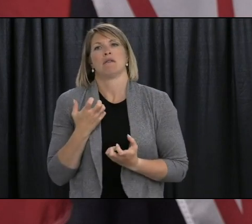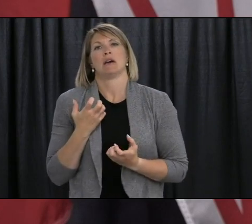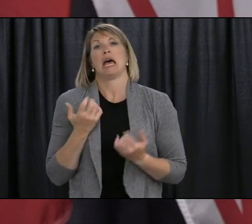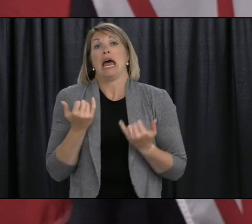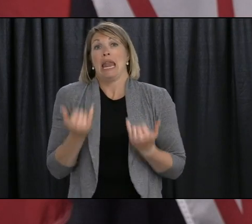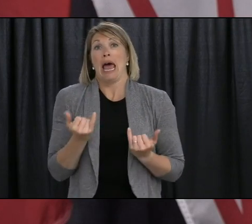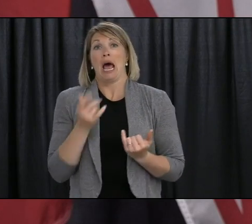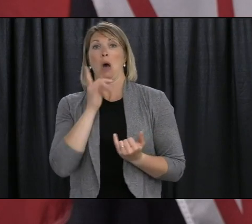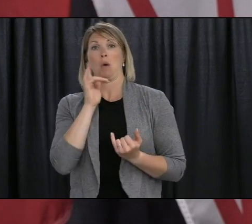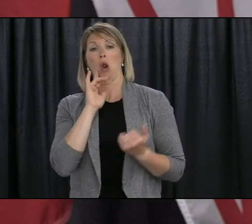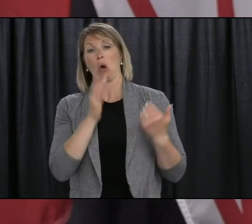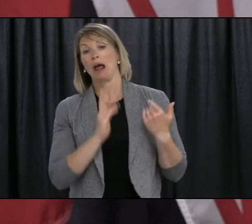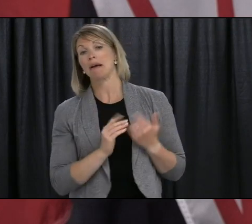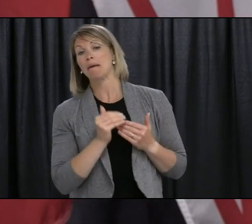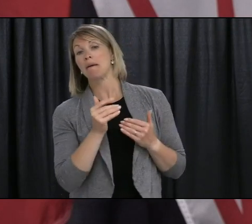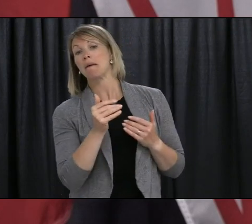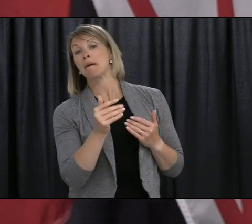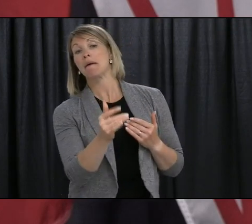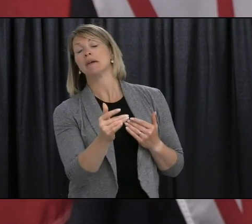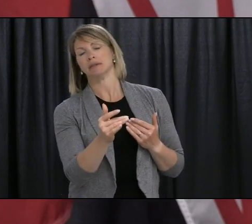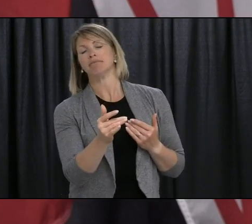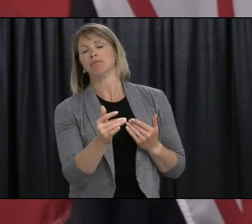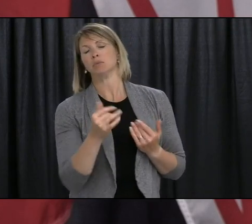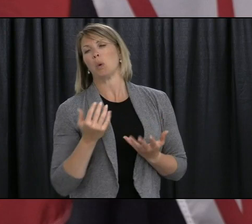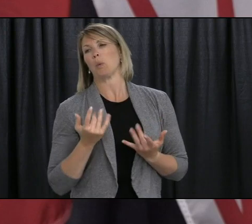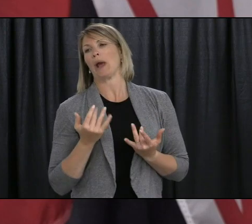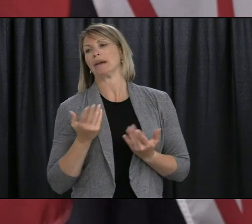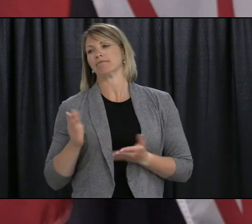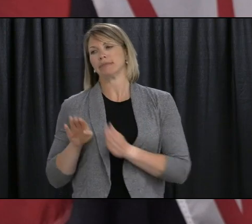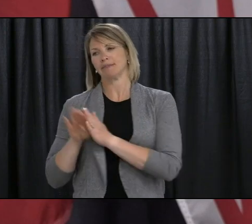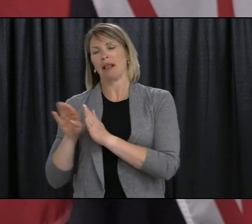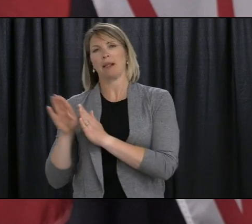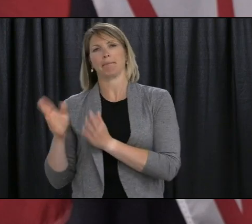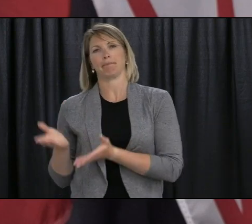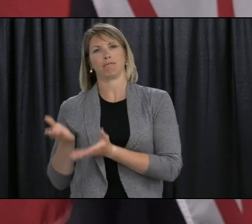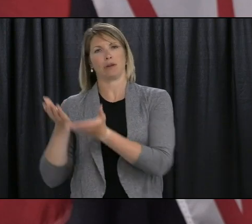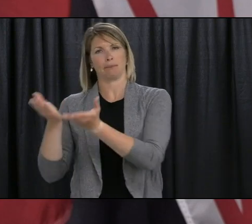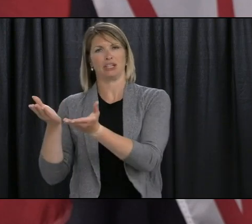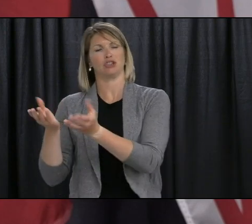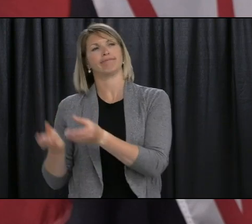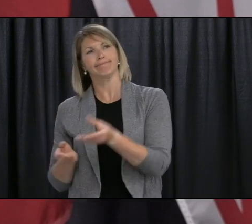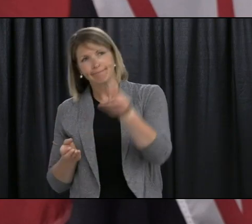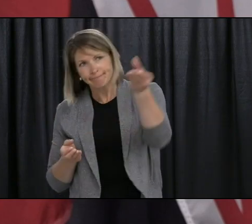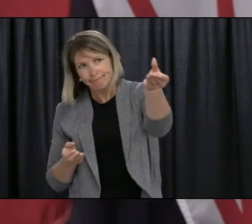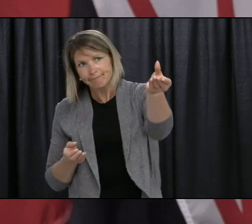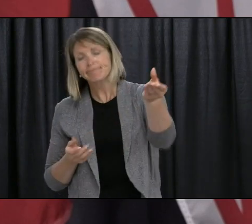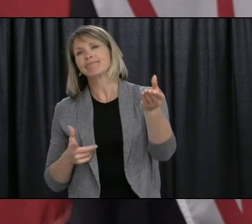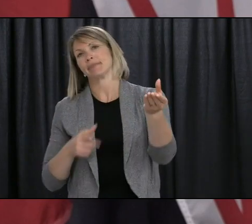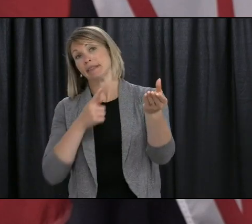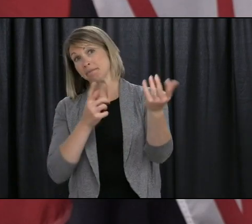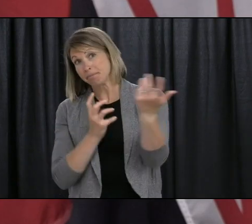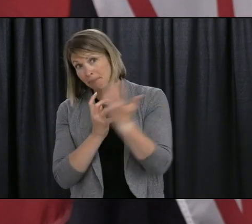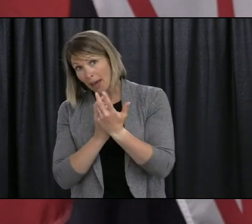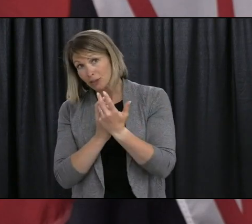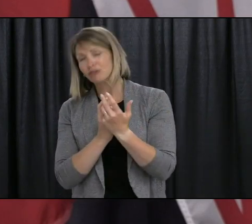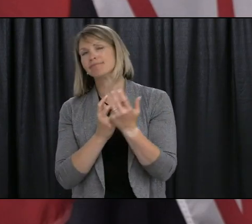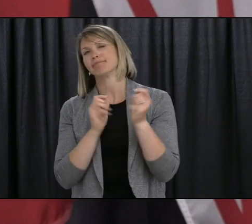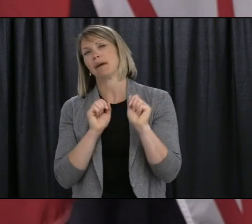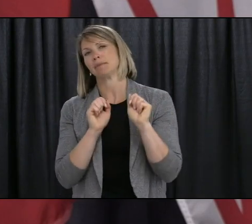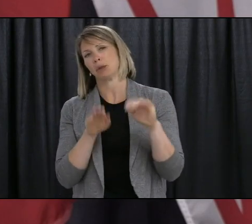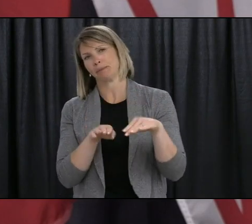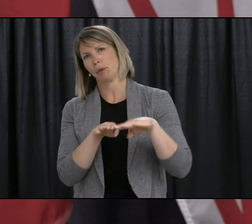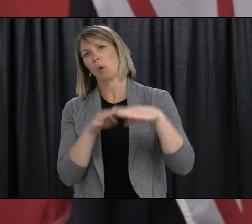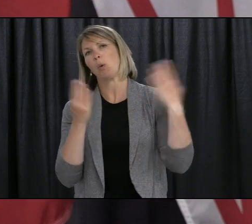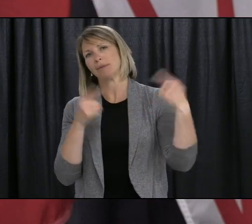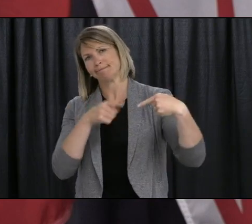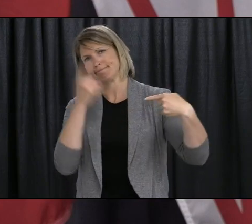the information would come in from those leaders, because it's important that you seek their input and have the information so you can get an idea exactly